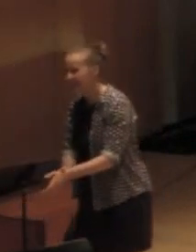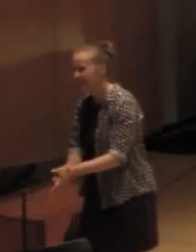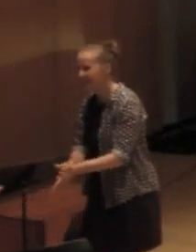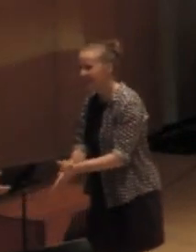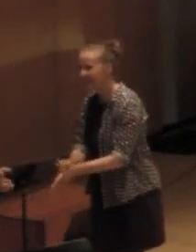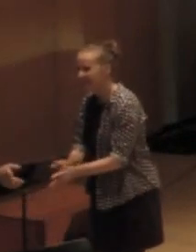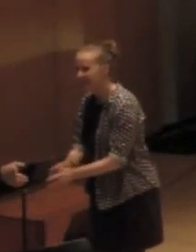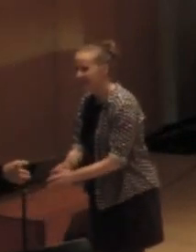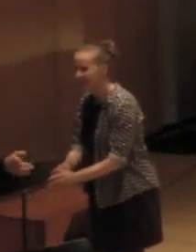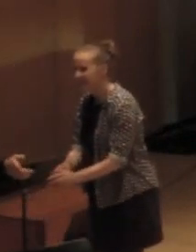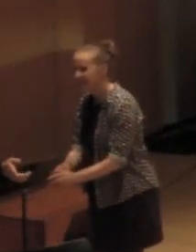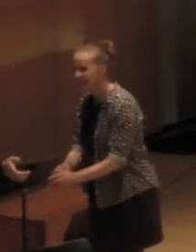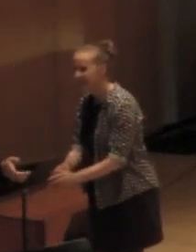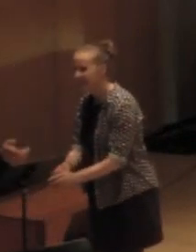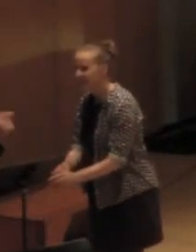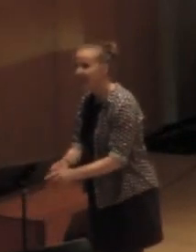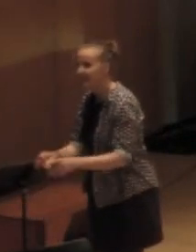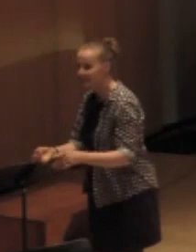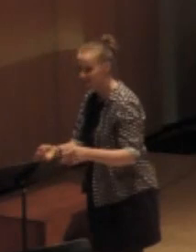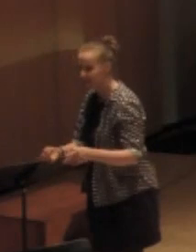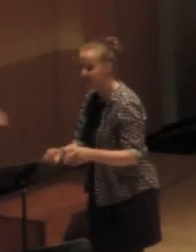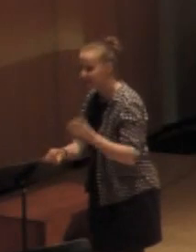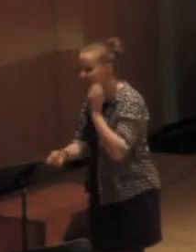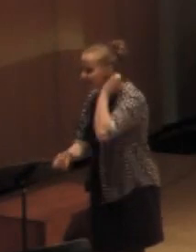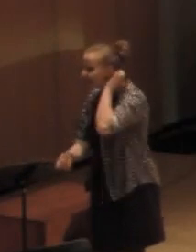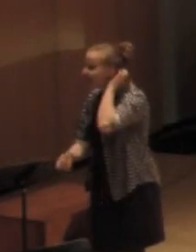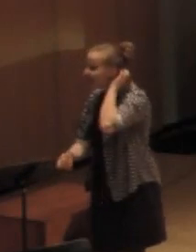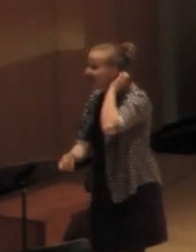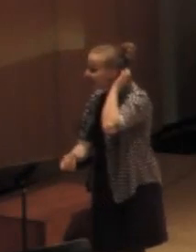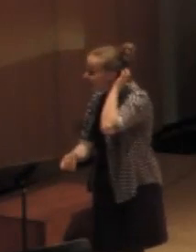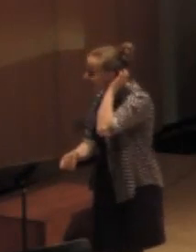you Google my name you you'll find